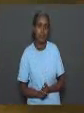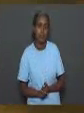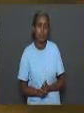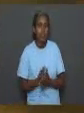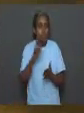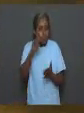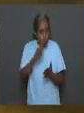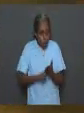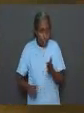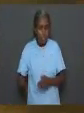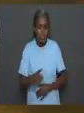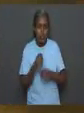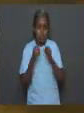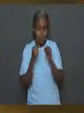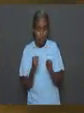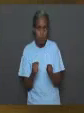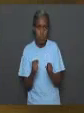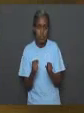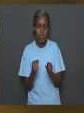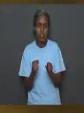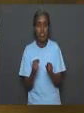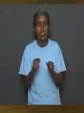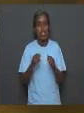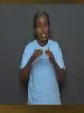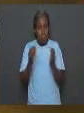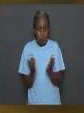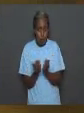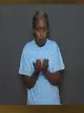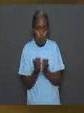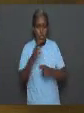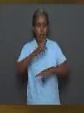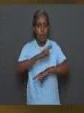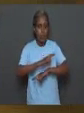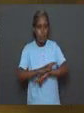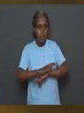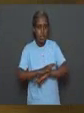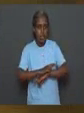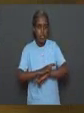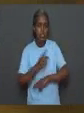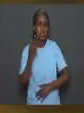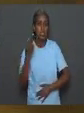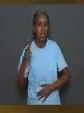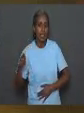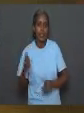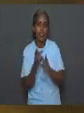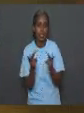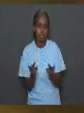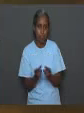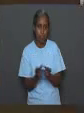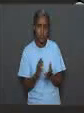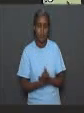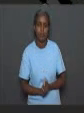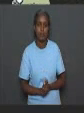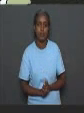What is the probability that the ball will come to rest on a green space?